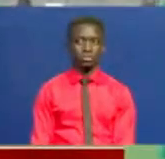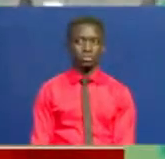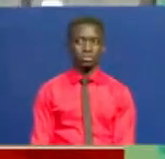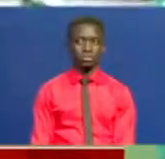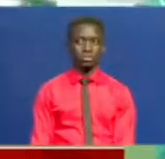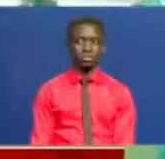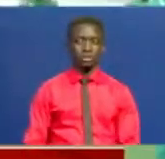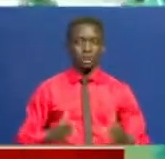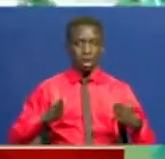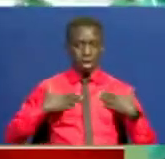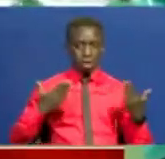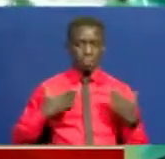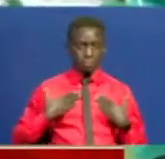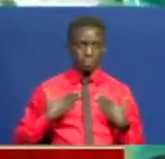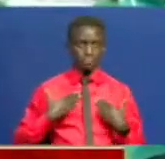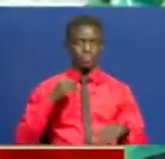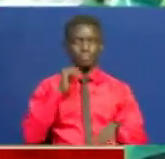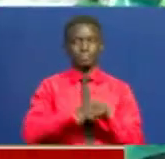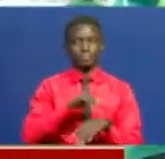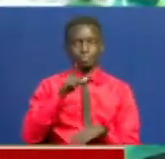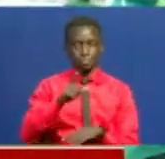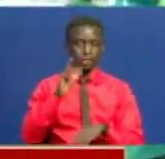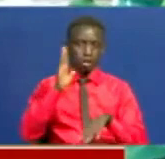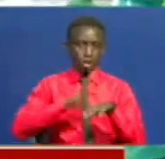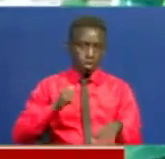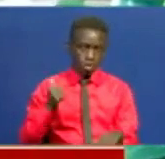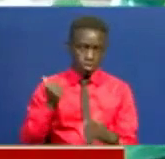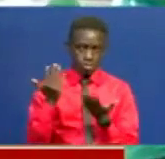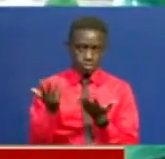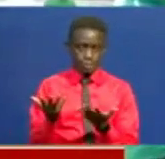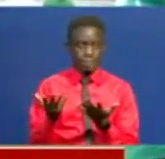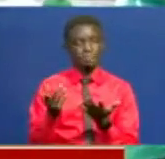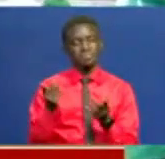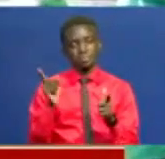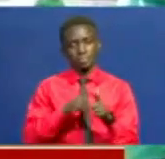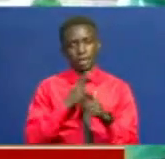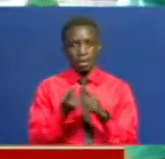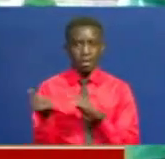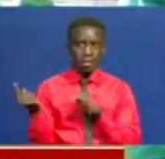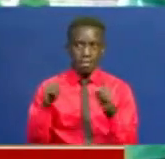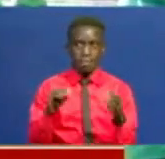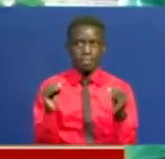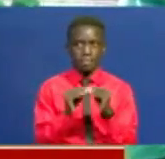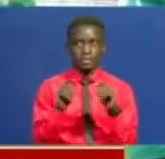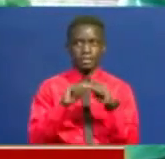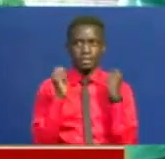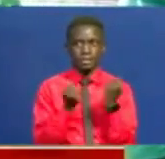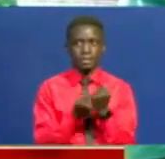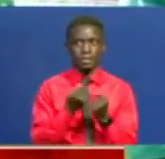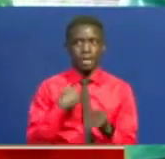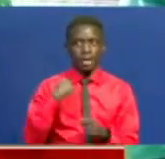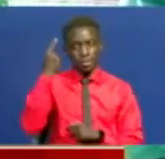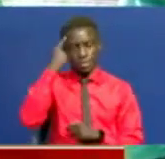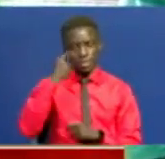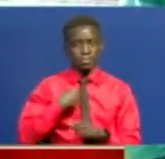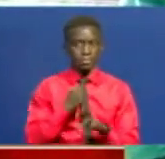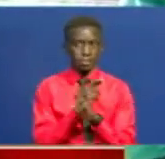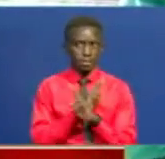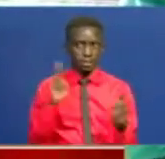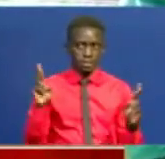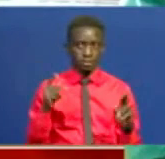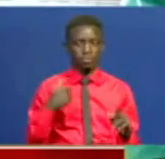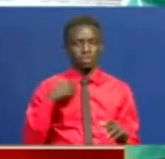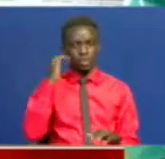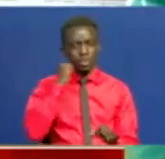Nifuraha kwangu kureceive another call up na kurudi ku meet up na team, na I think niko ready na tutasukumana